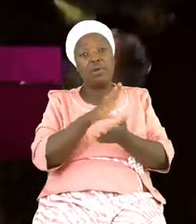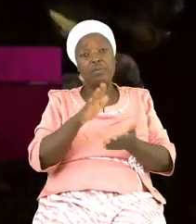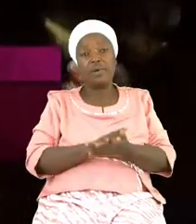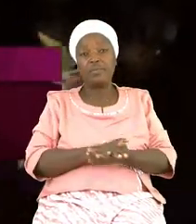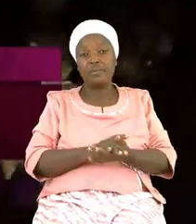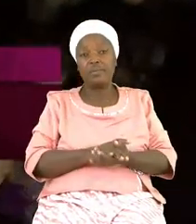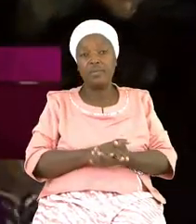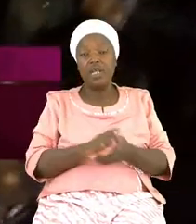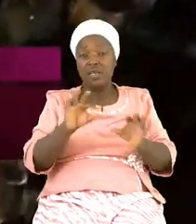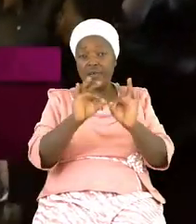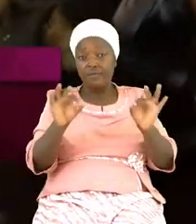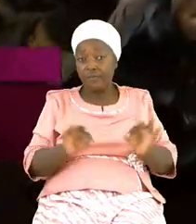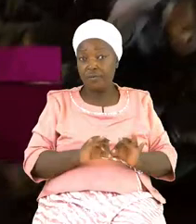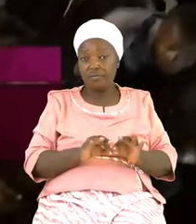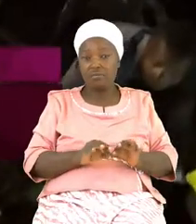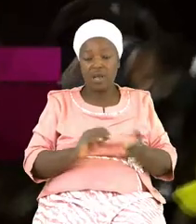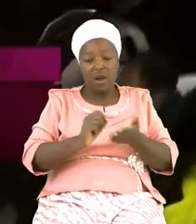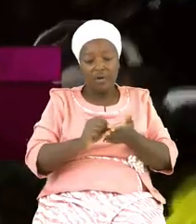Write in capital letters.